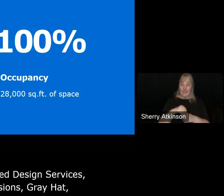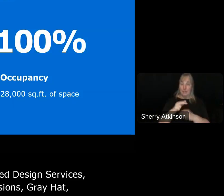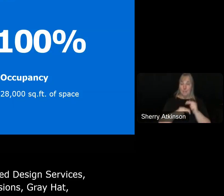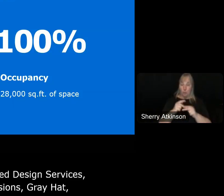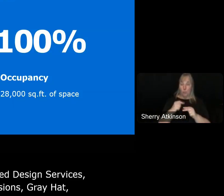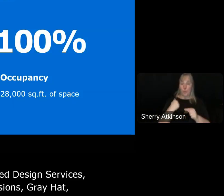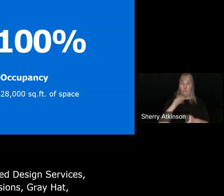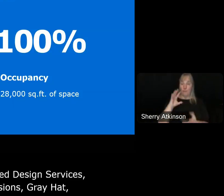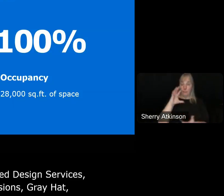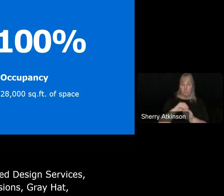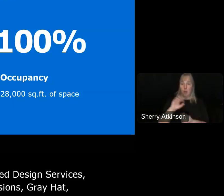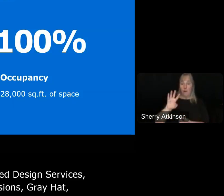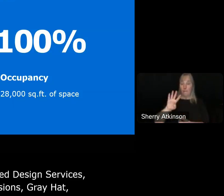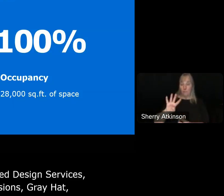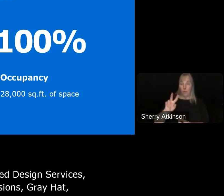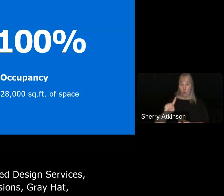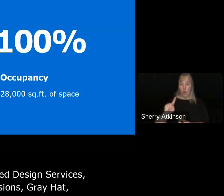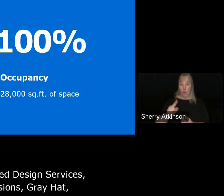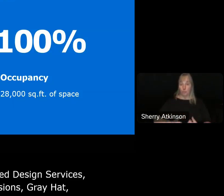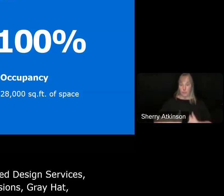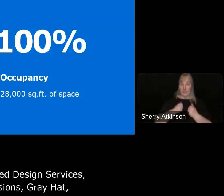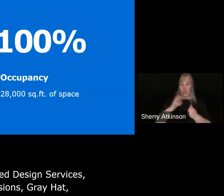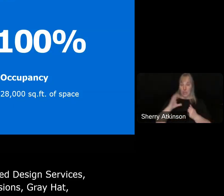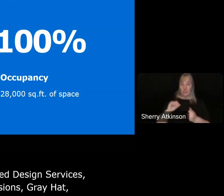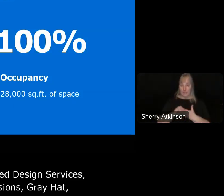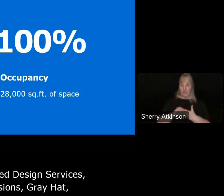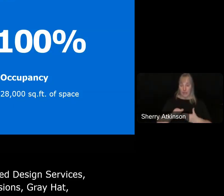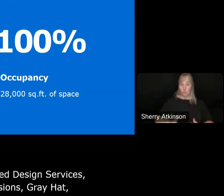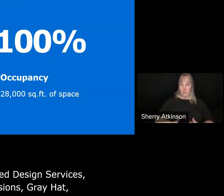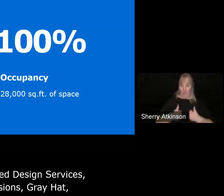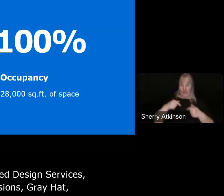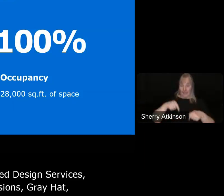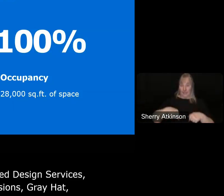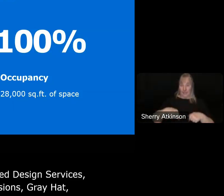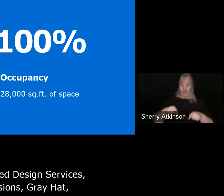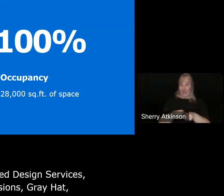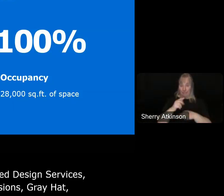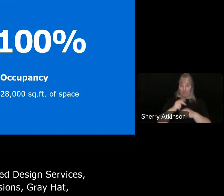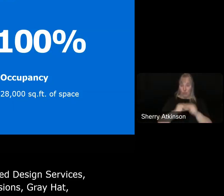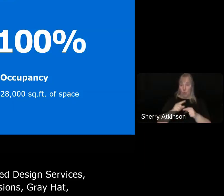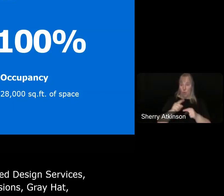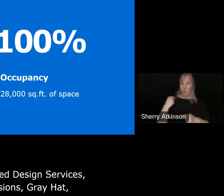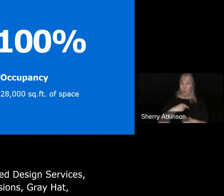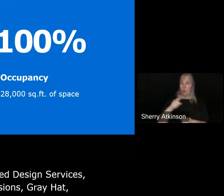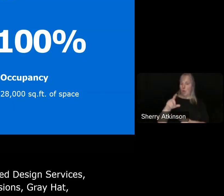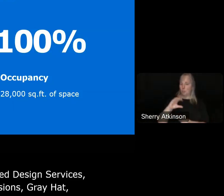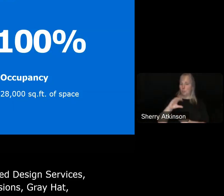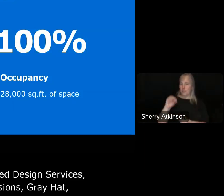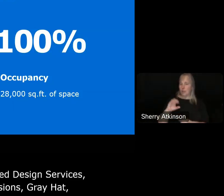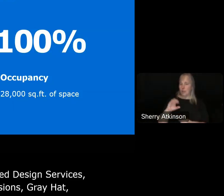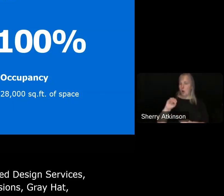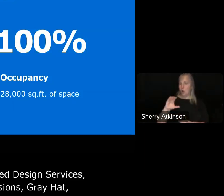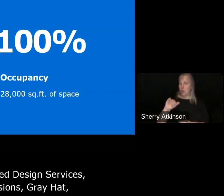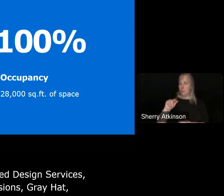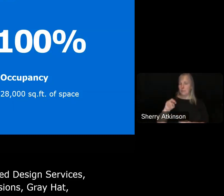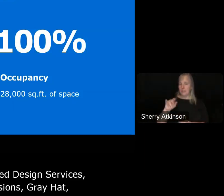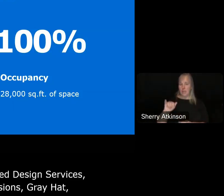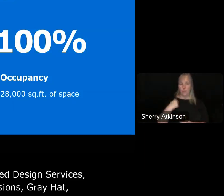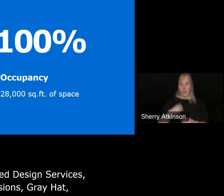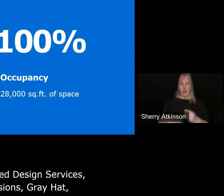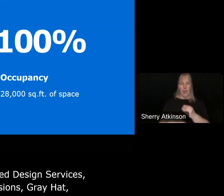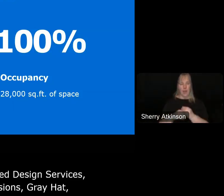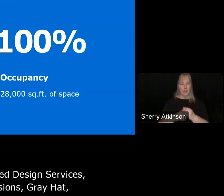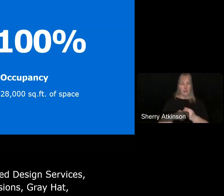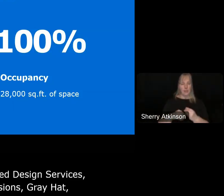that reside here in the building. We're at 100% occupancy, and then we've added 50 firms to our Circle membership. So even if you